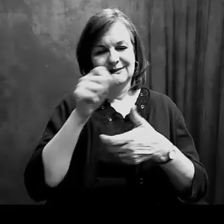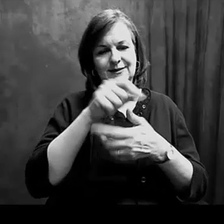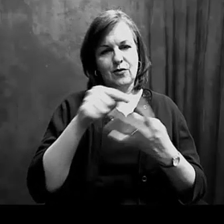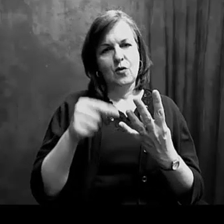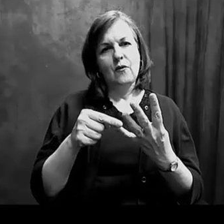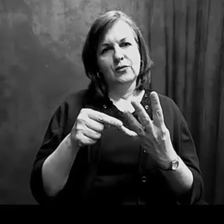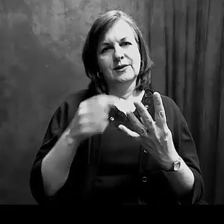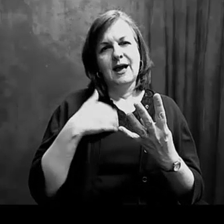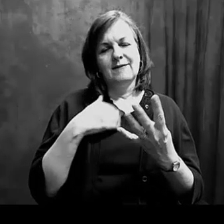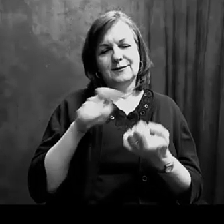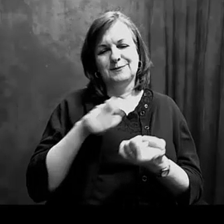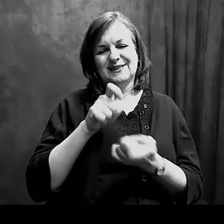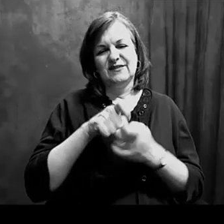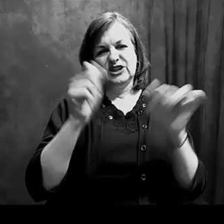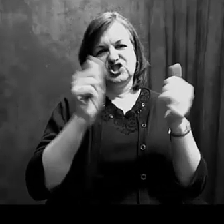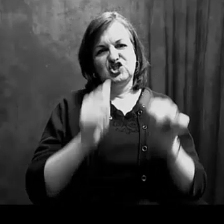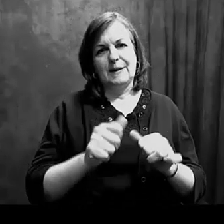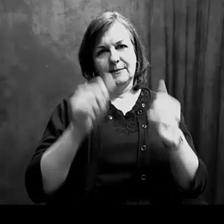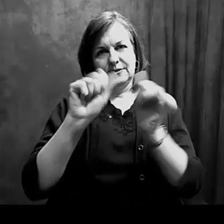shape-specific.